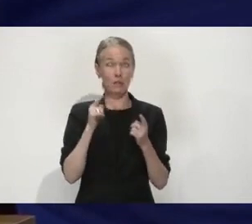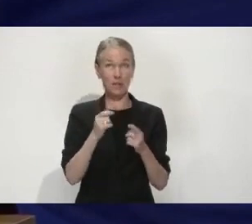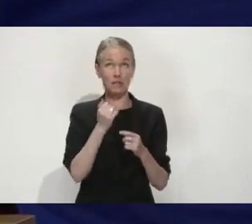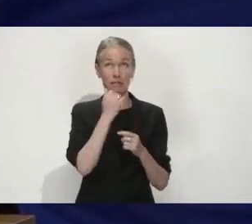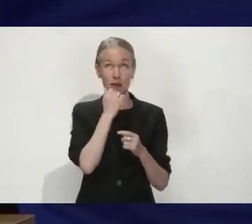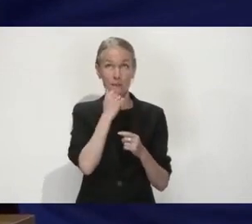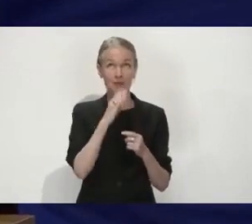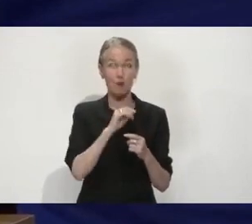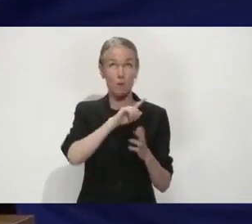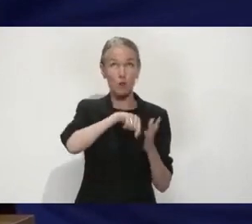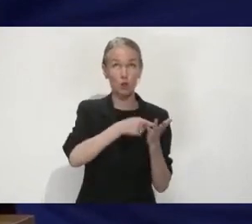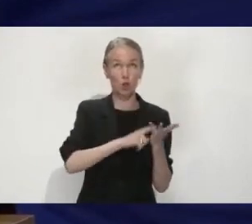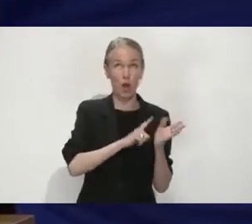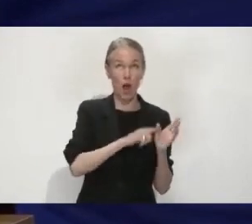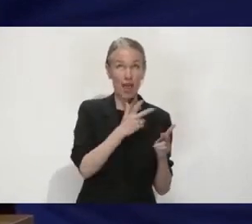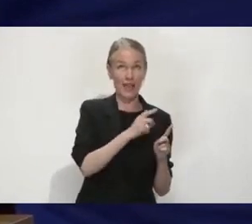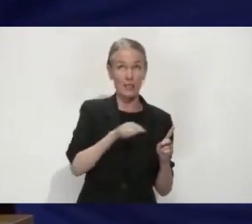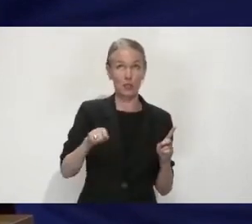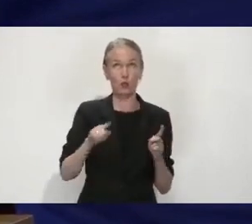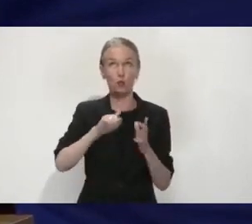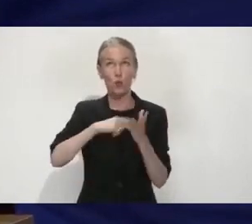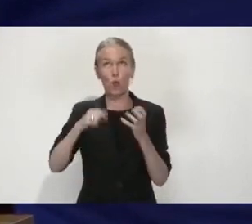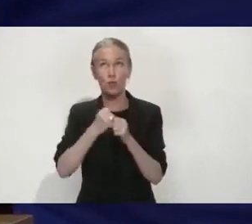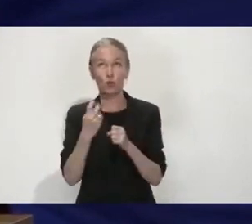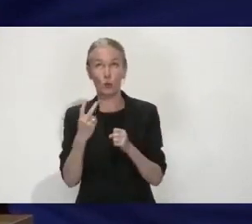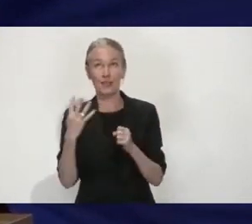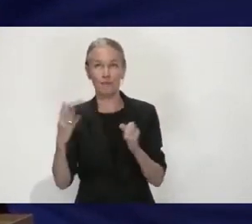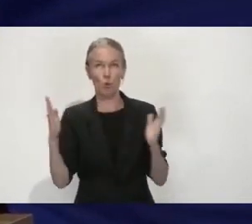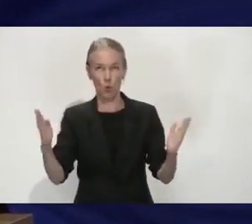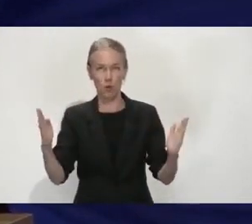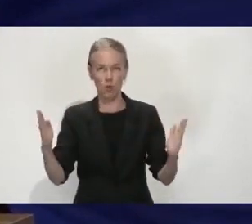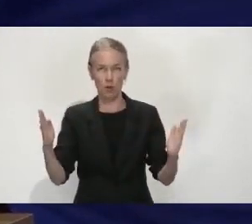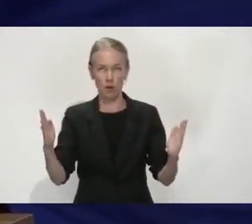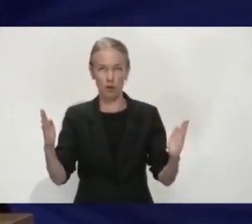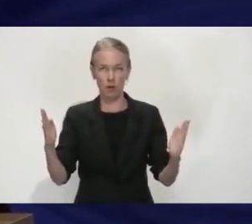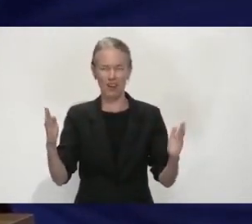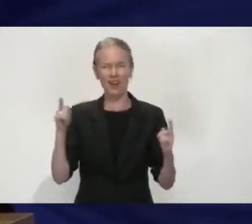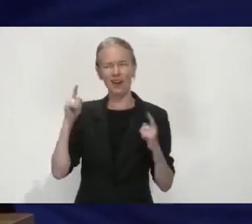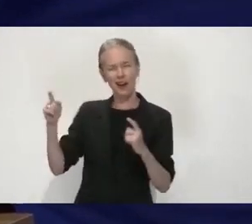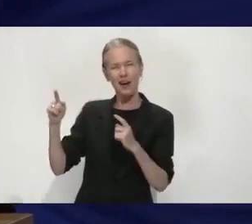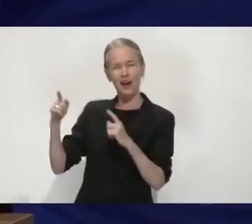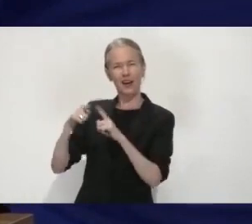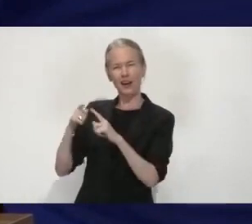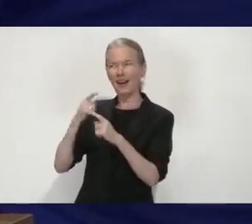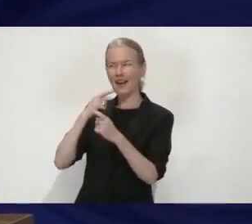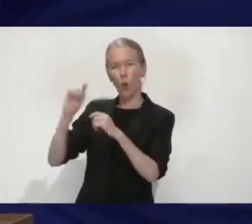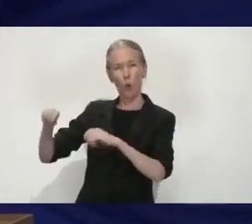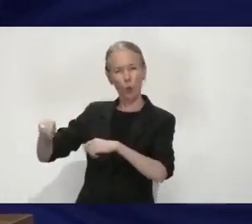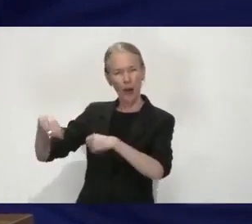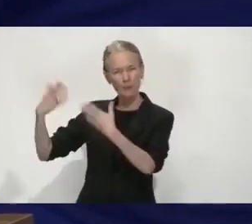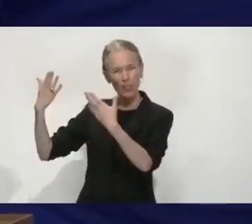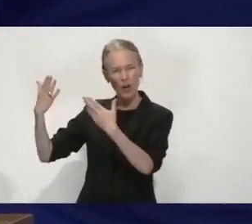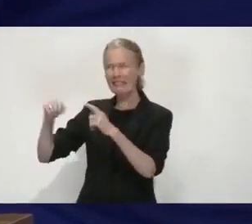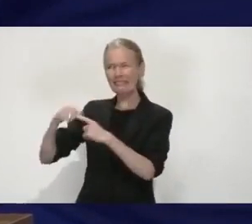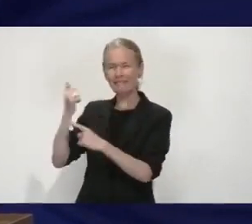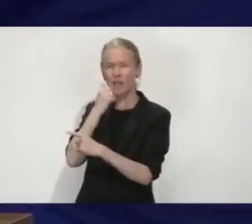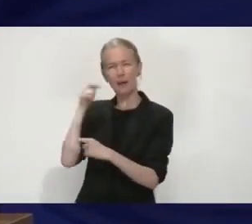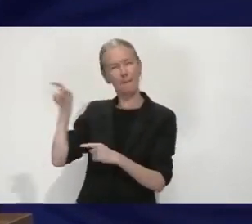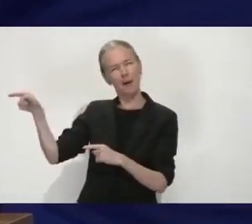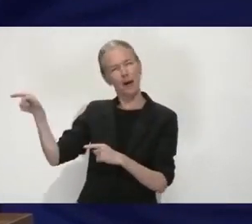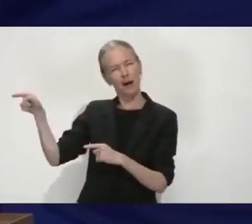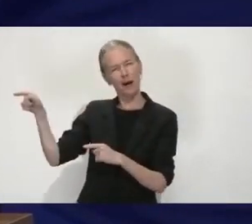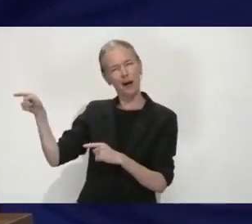July 18 and August 24. Yes. That doesn't match with your public reporting on it. It's only